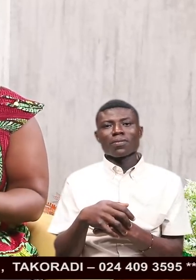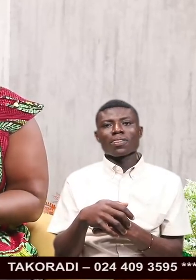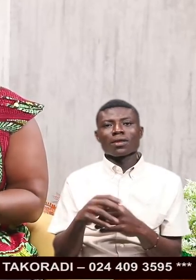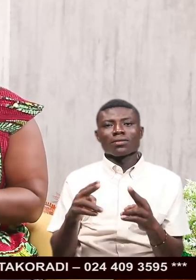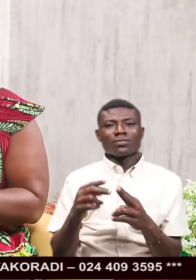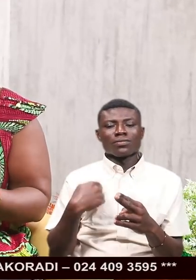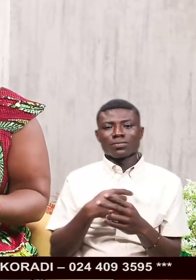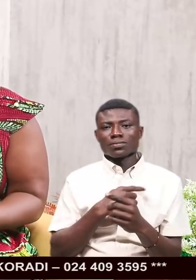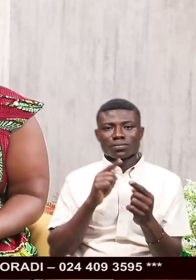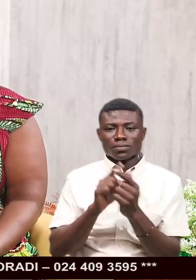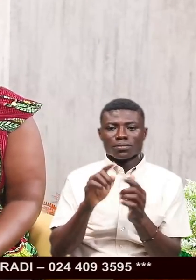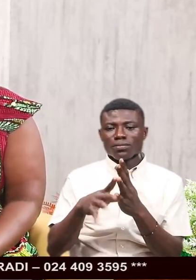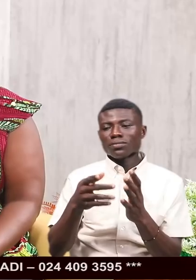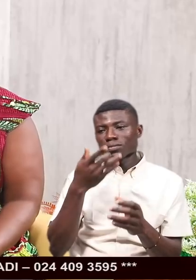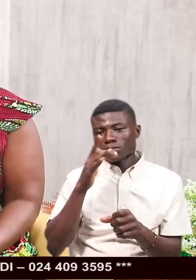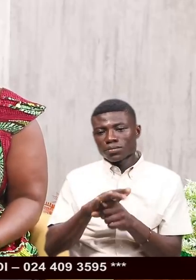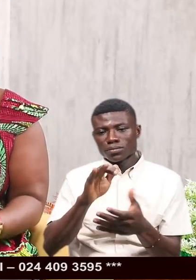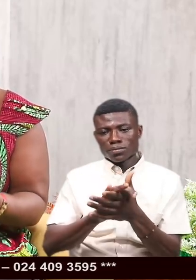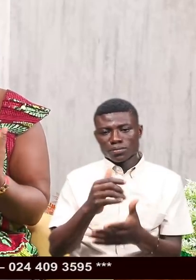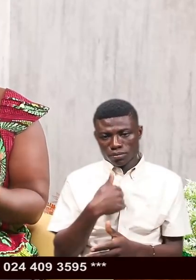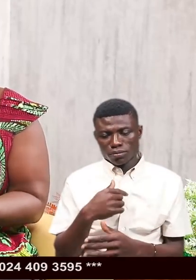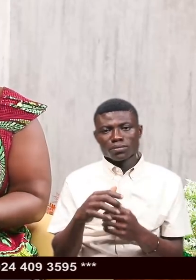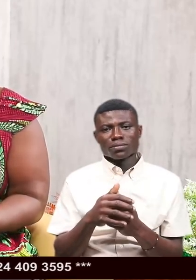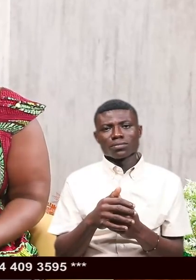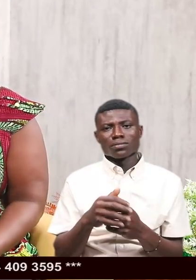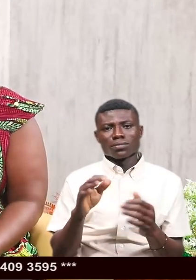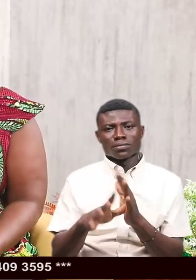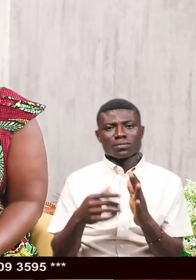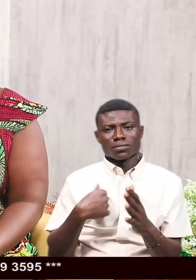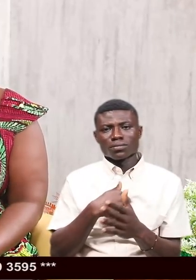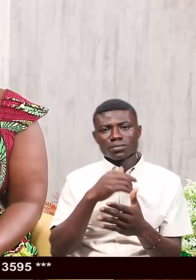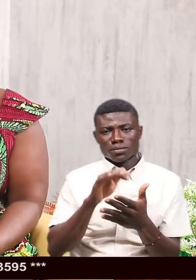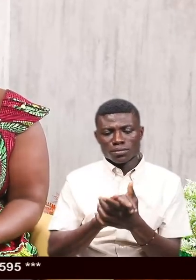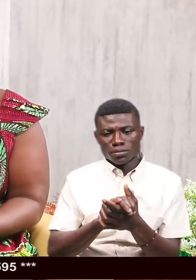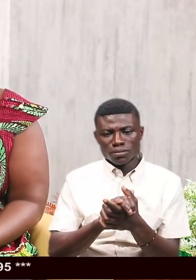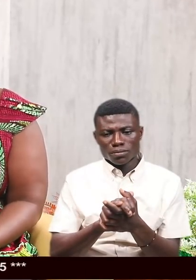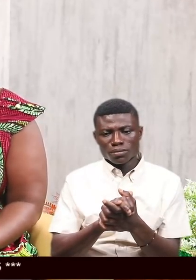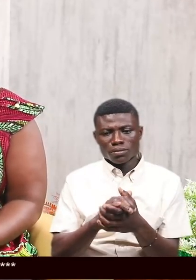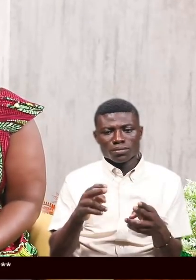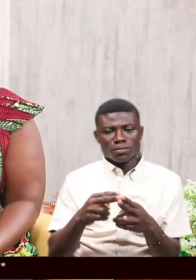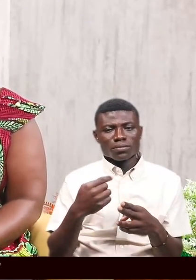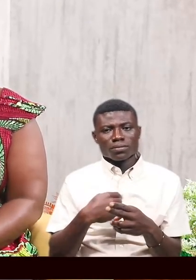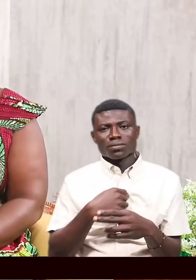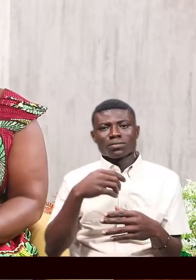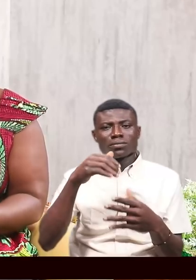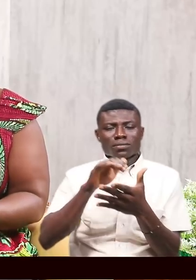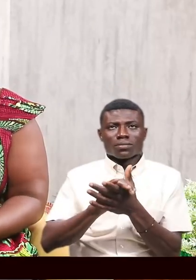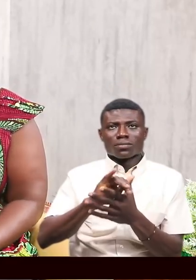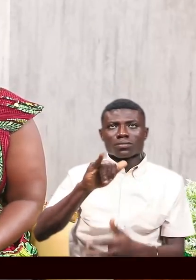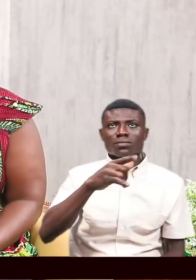Ye share ye no so be ware me. Ena ye ware ye. Si ye ware